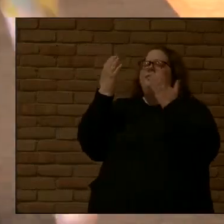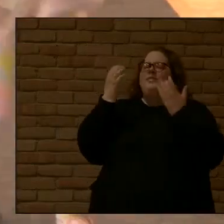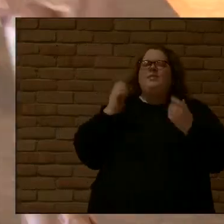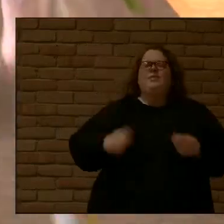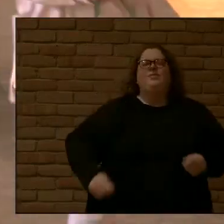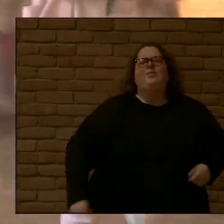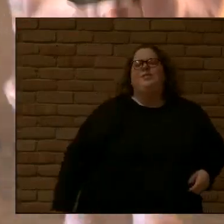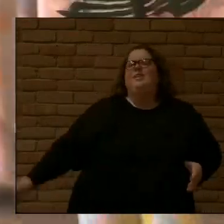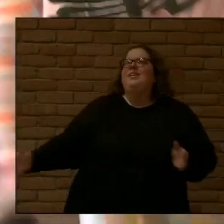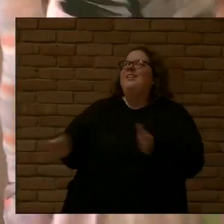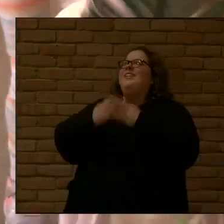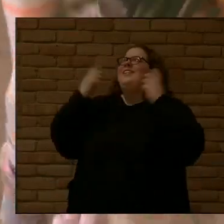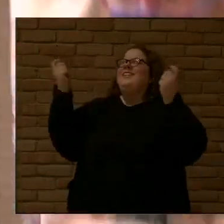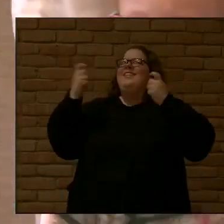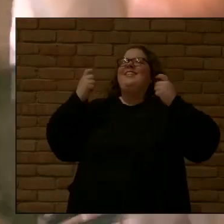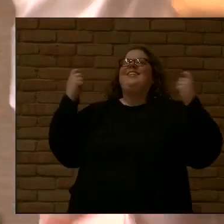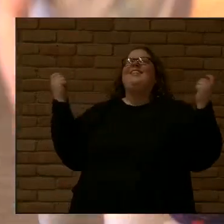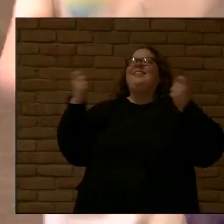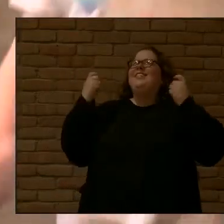highest.